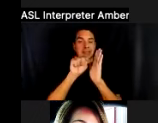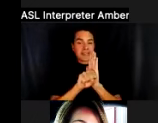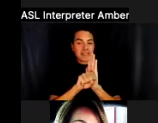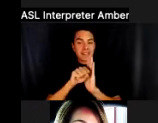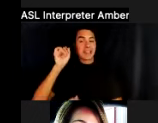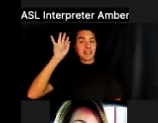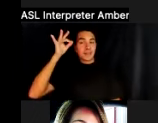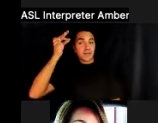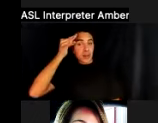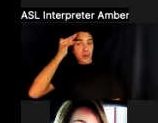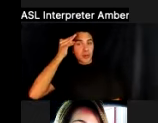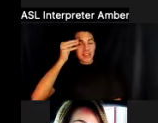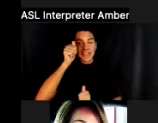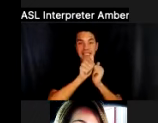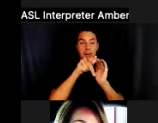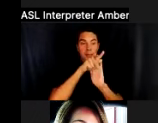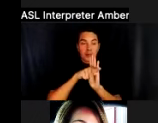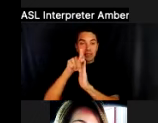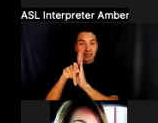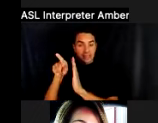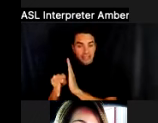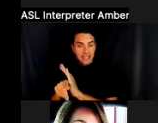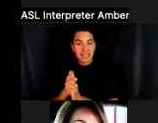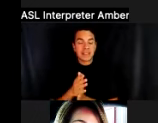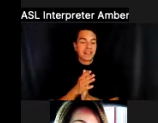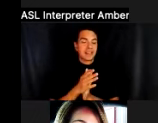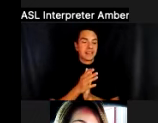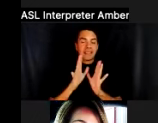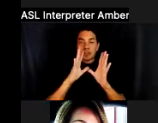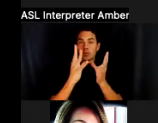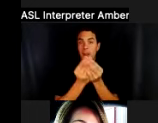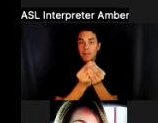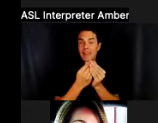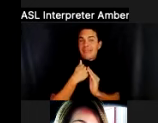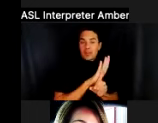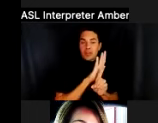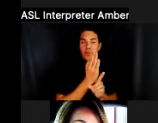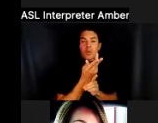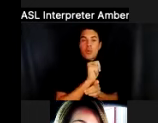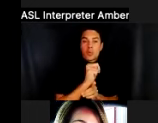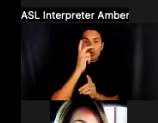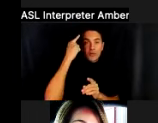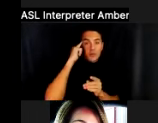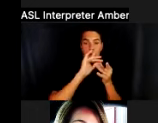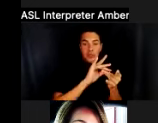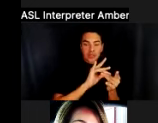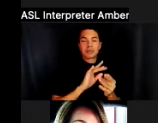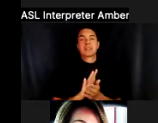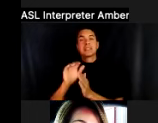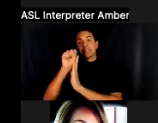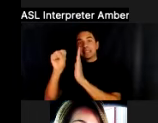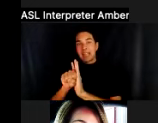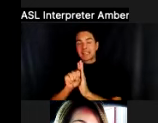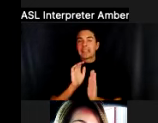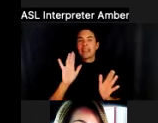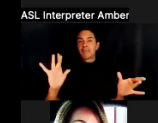those relationships and intergovernment relationships, and also based on sort of the political climate, which we might not have